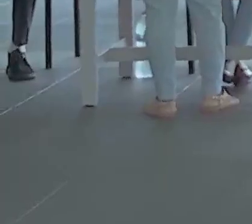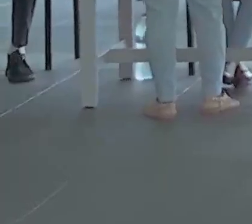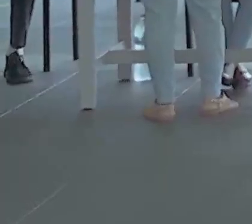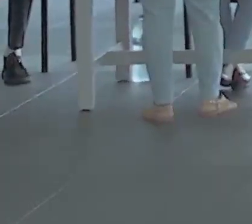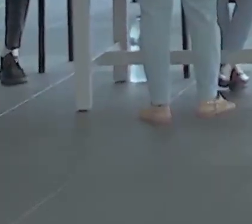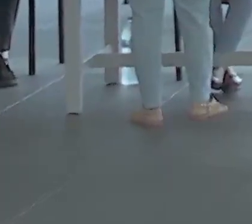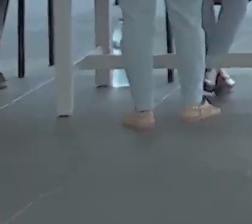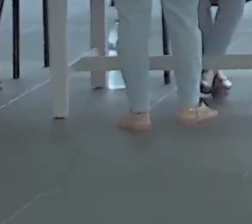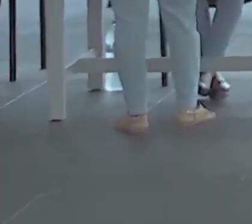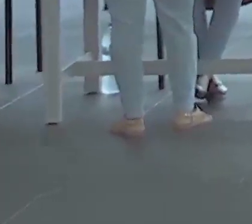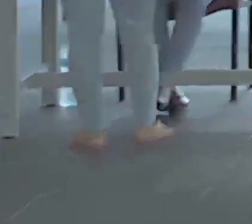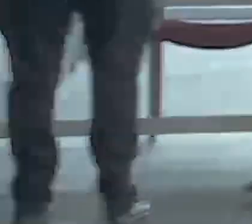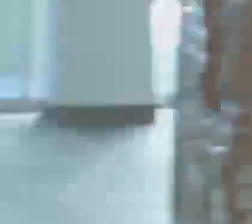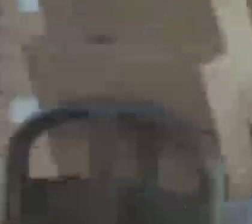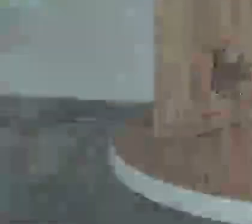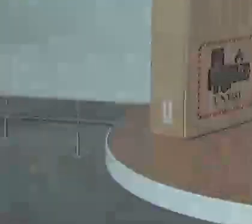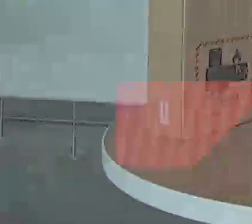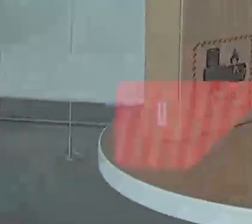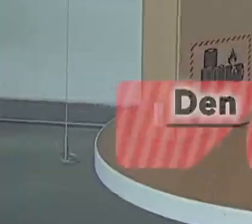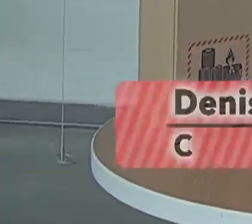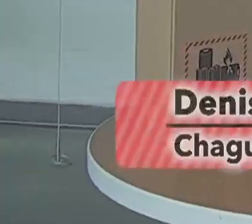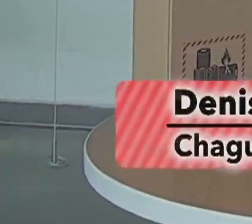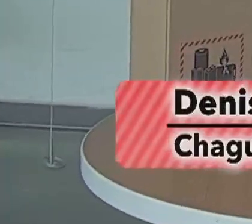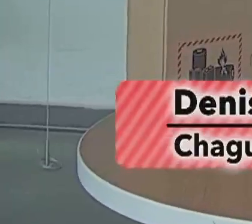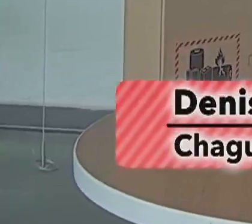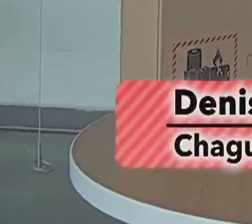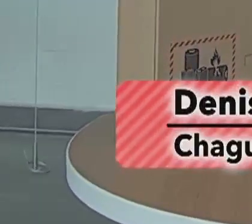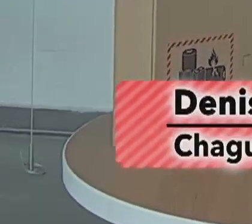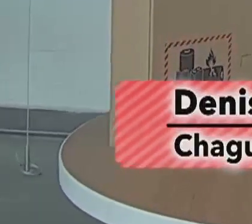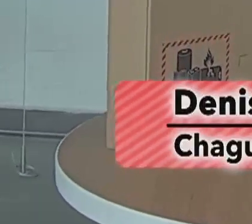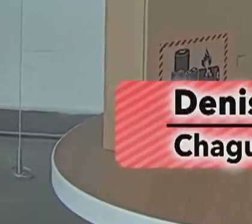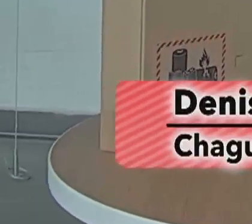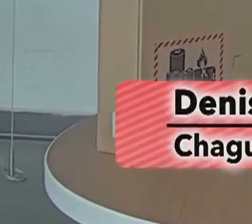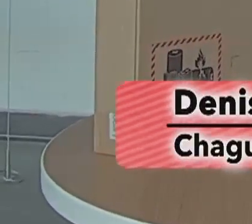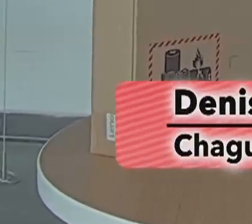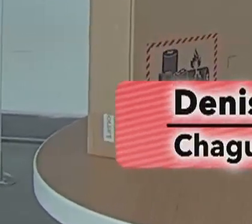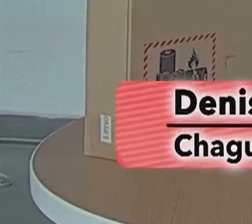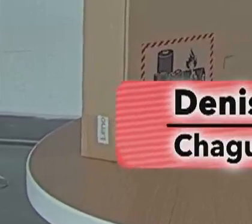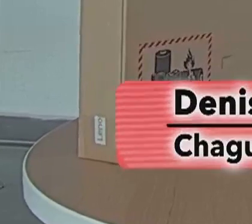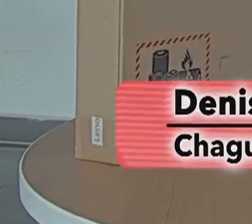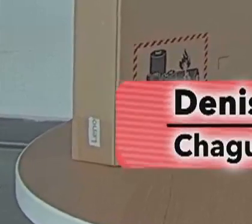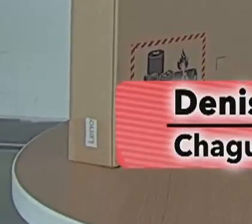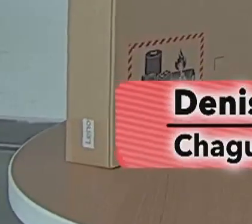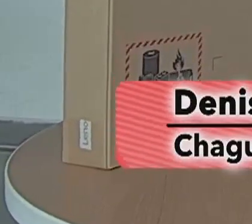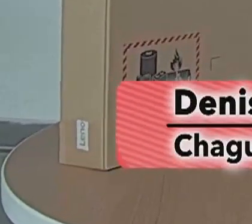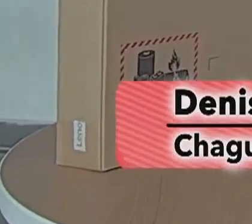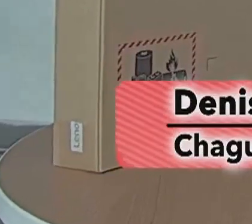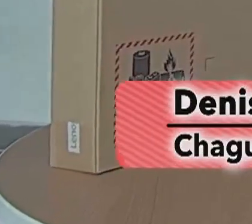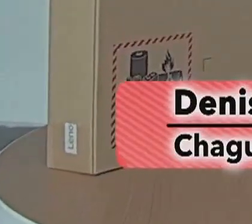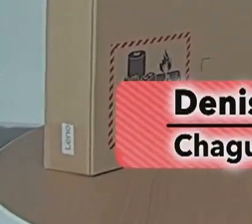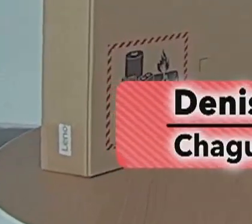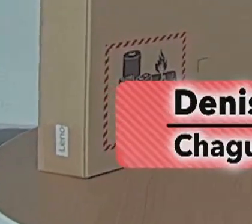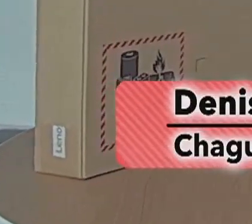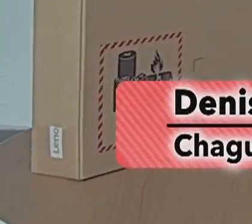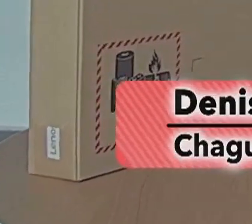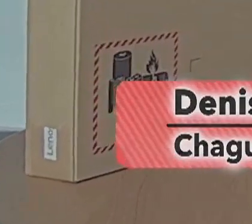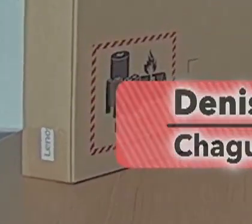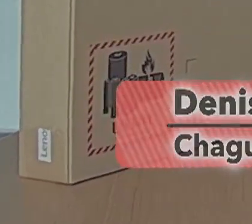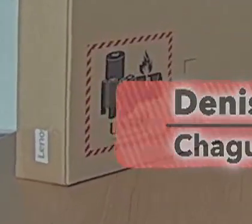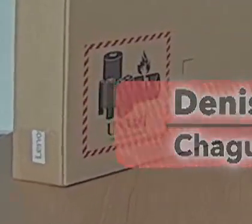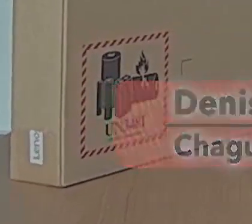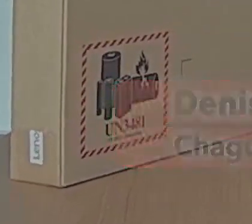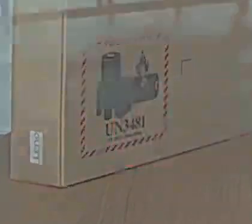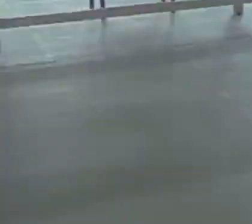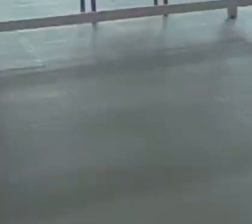the devices for their charges. I am Denise Edwards Ford, principal of the Chabonas Roman Catholic